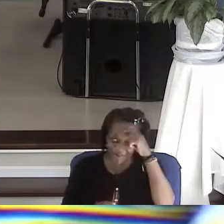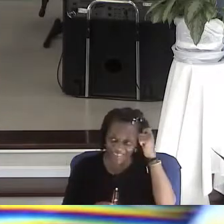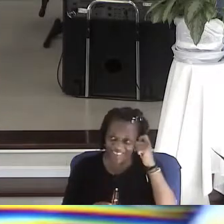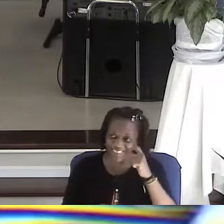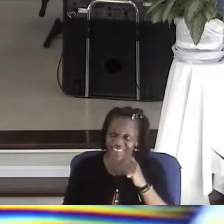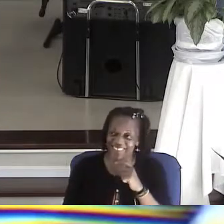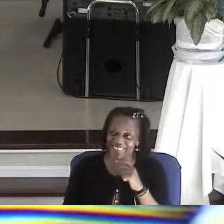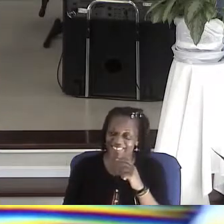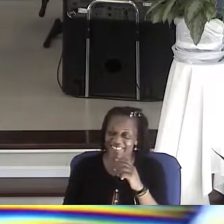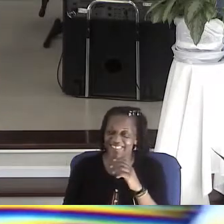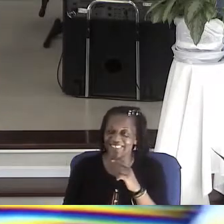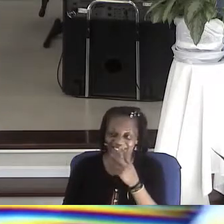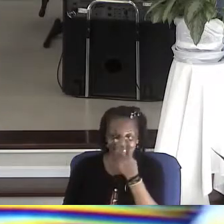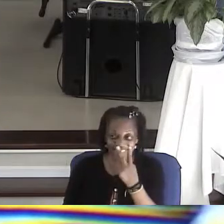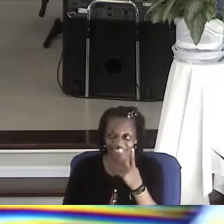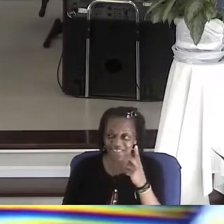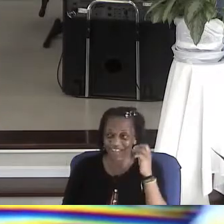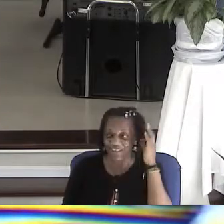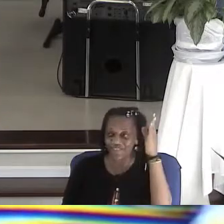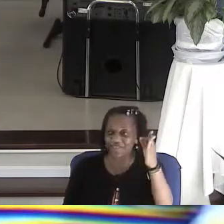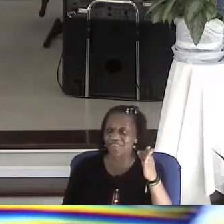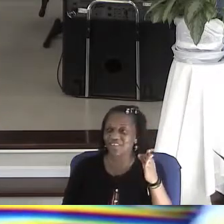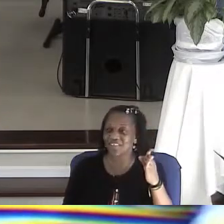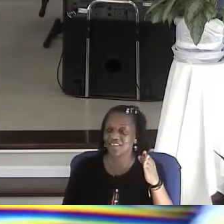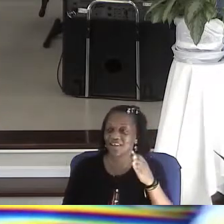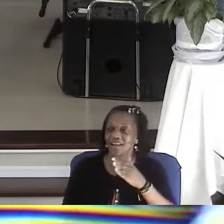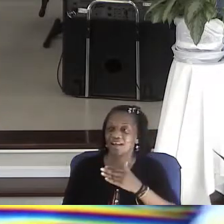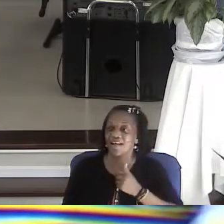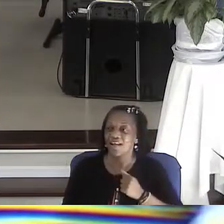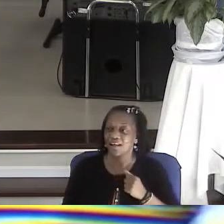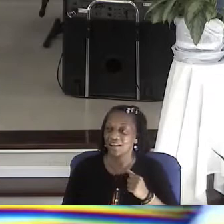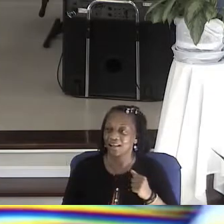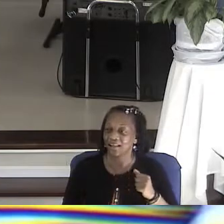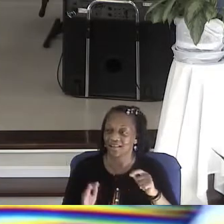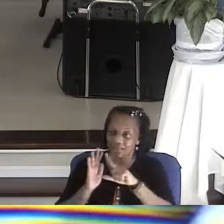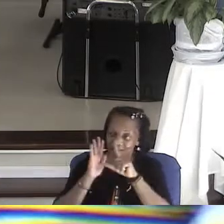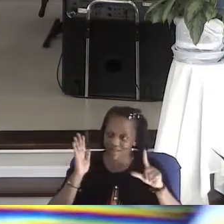spoke of the Messiah's glory. Many people did not believe in him.